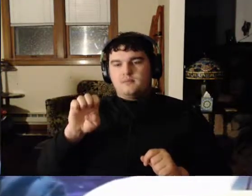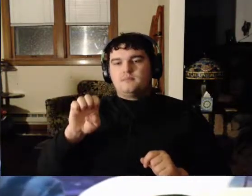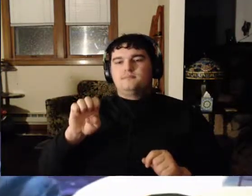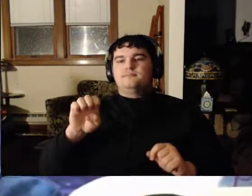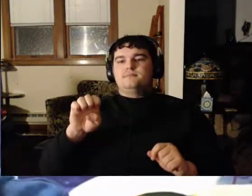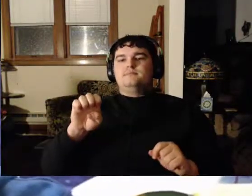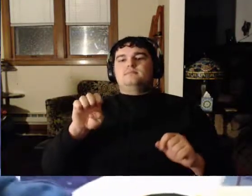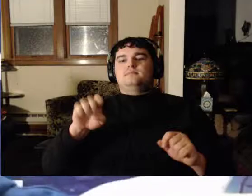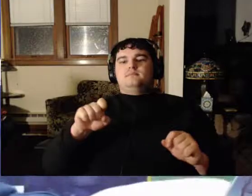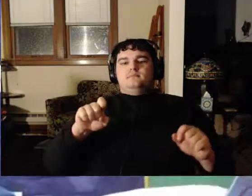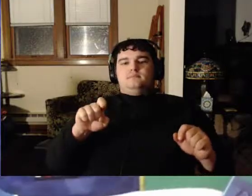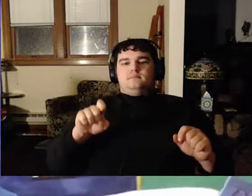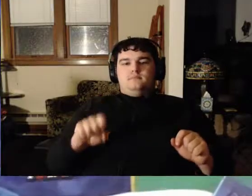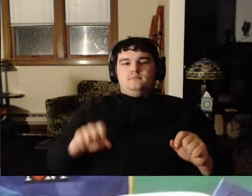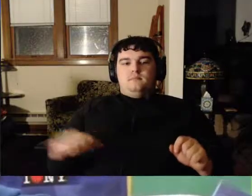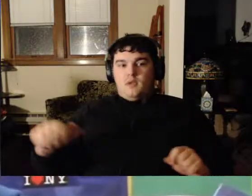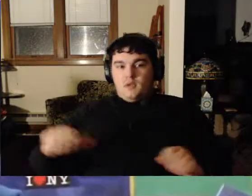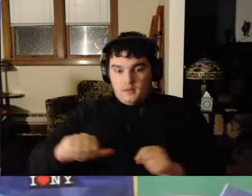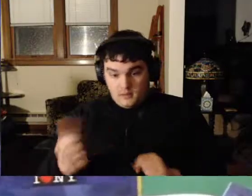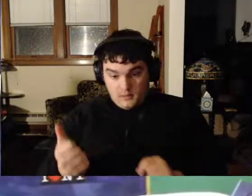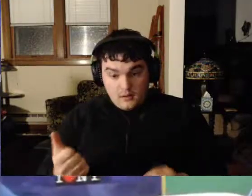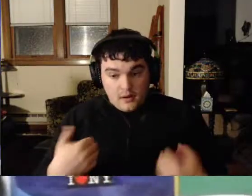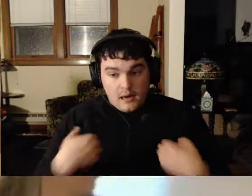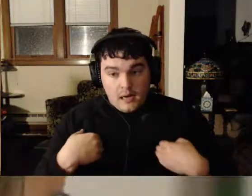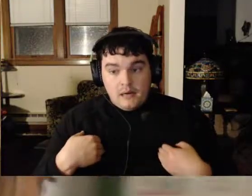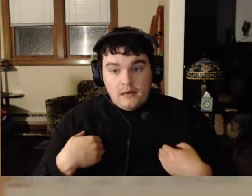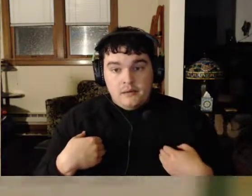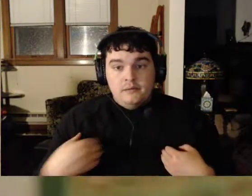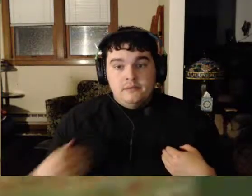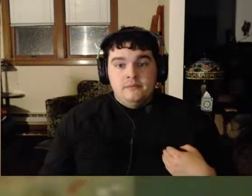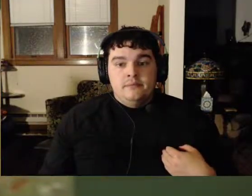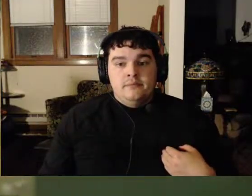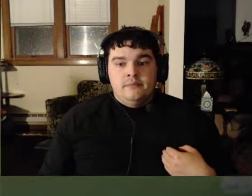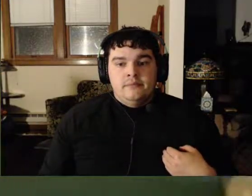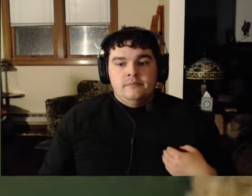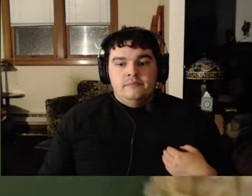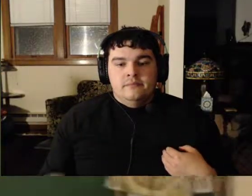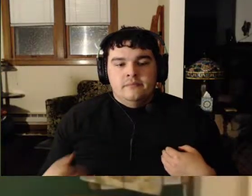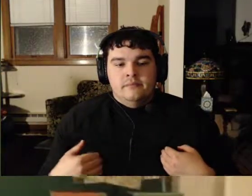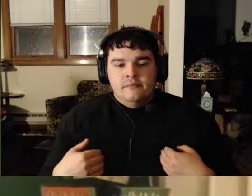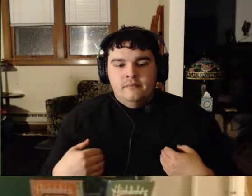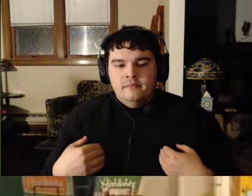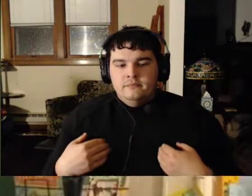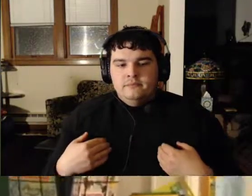clear? Anybody have another one they'd like to share? They'd like to share.